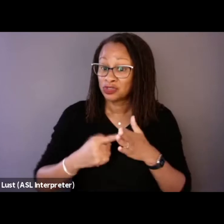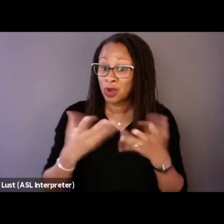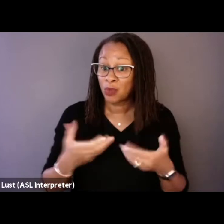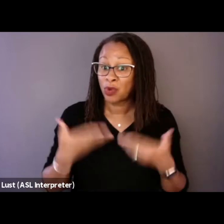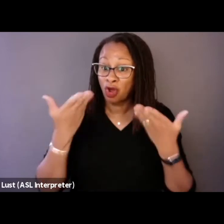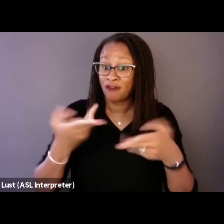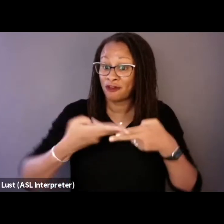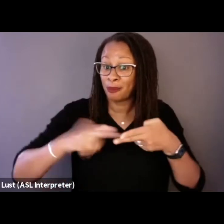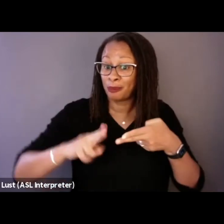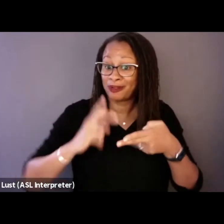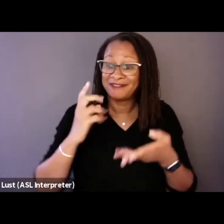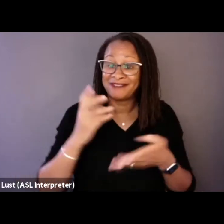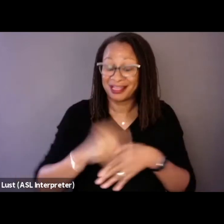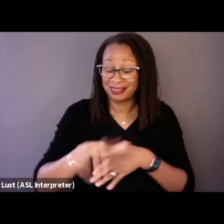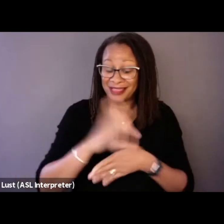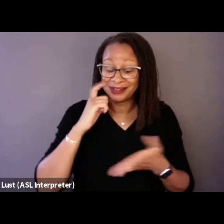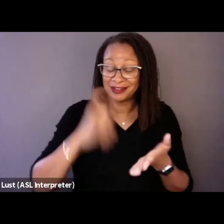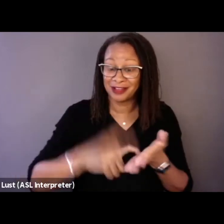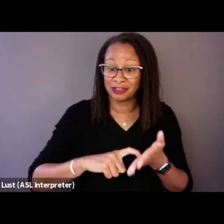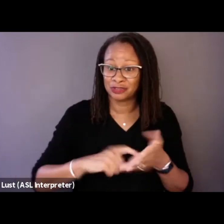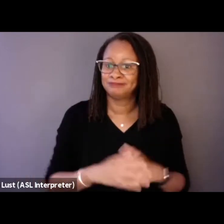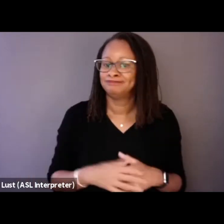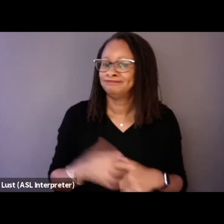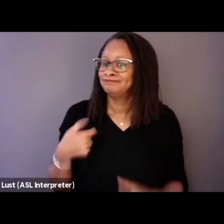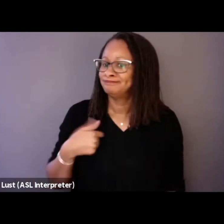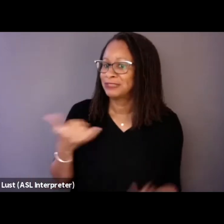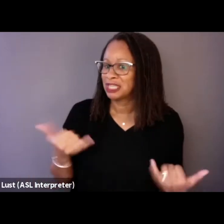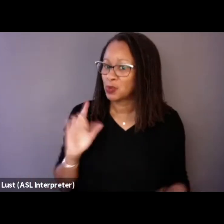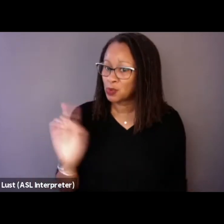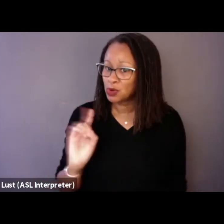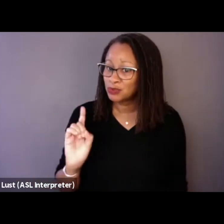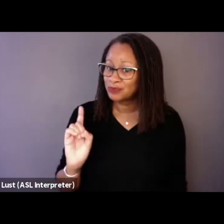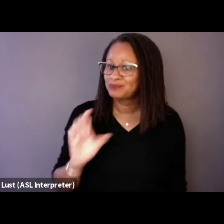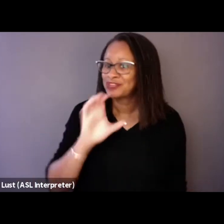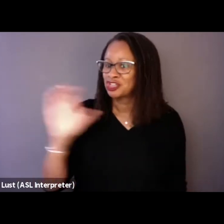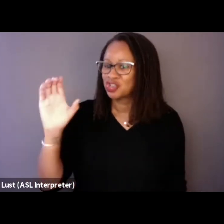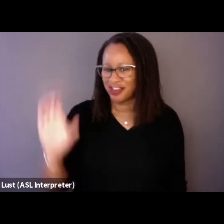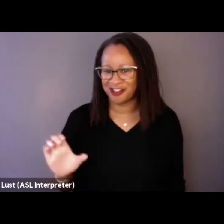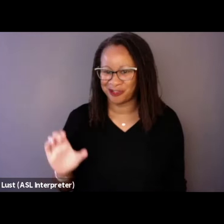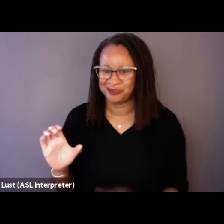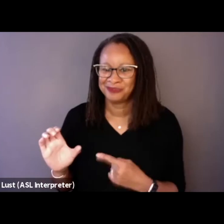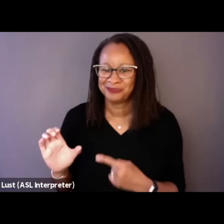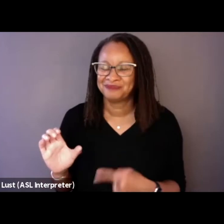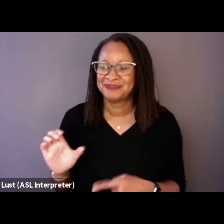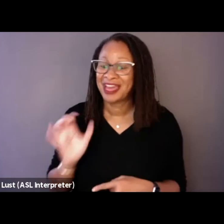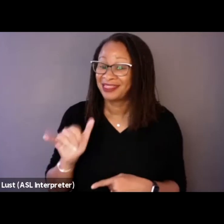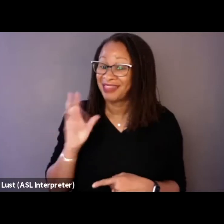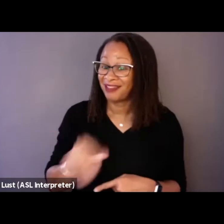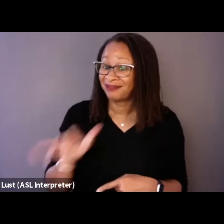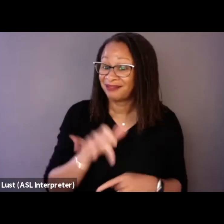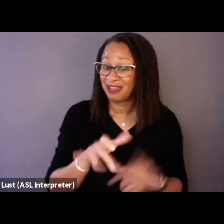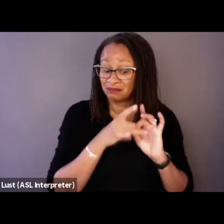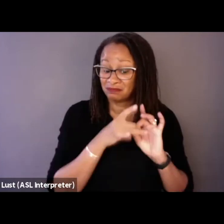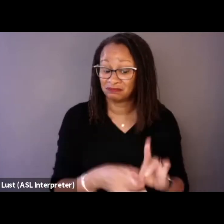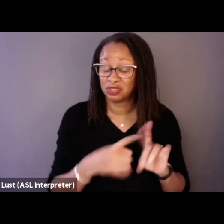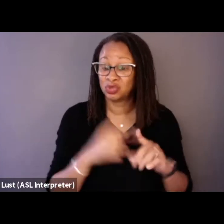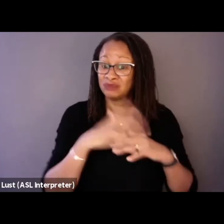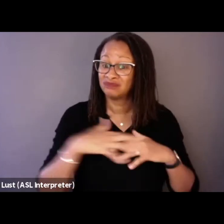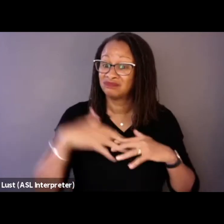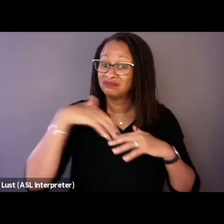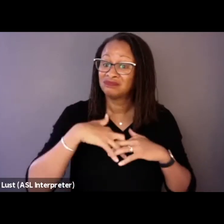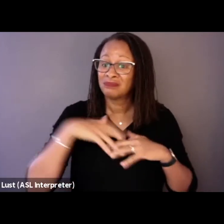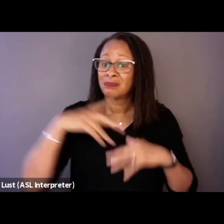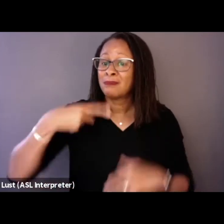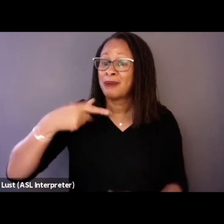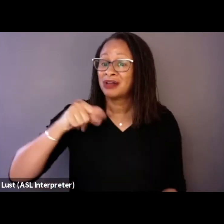land acknowledgement. I'm coming to you today from Chicago, which is on the unceded land of the Potawatomi people